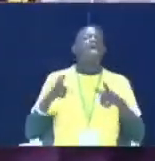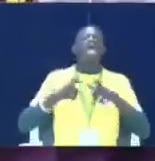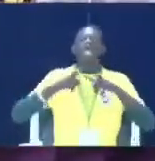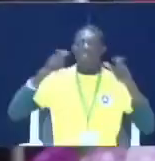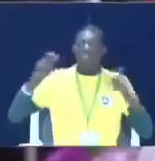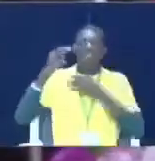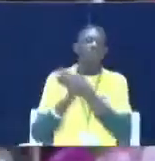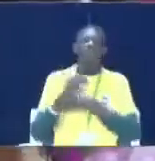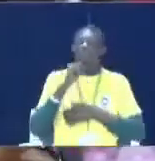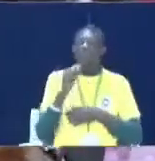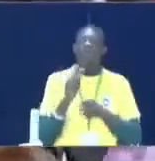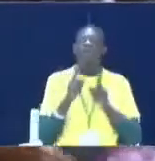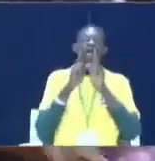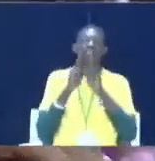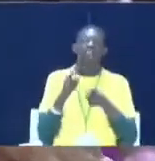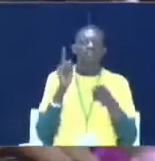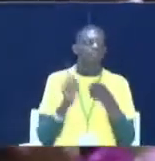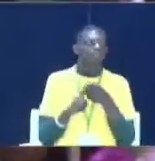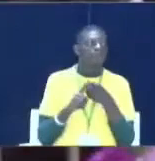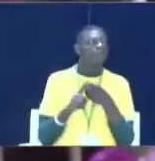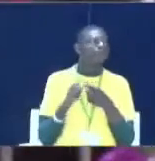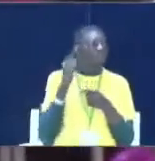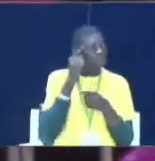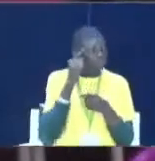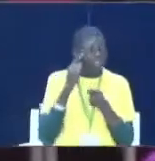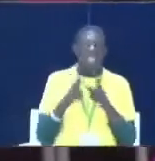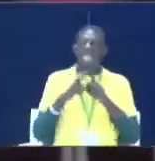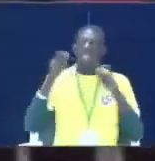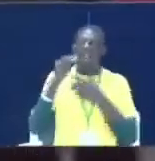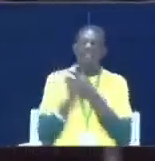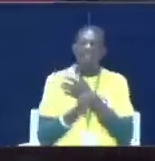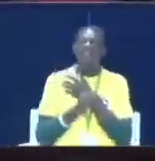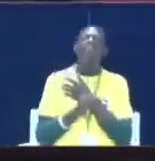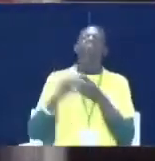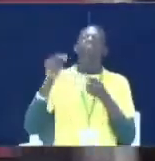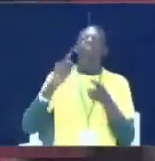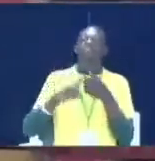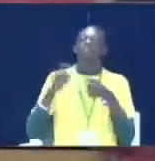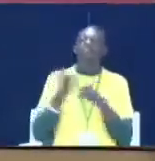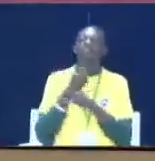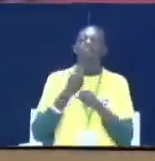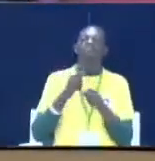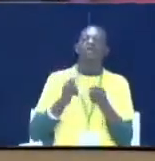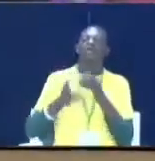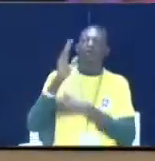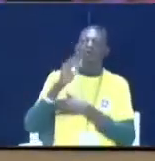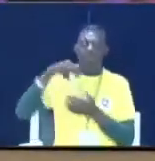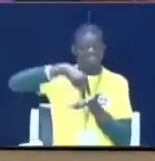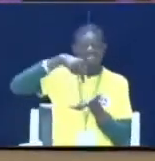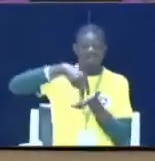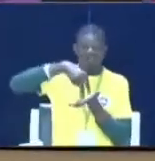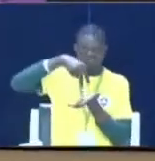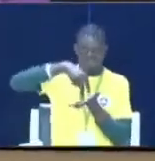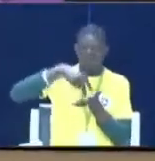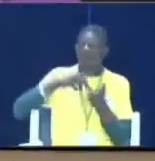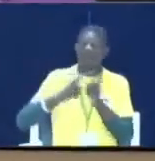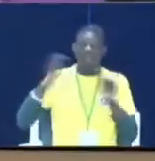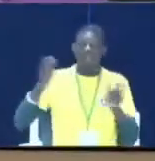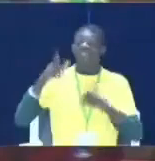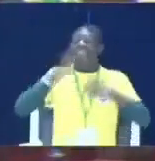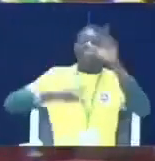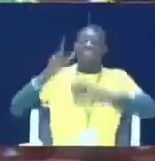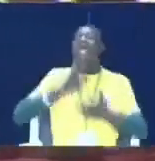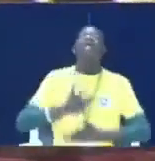Enlargement does not answer to wishful thinking. Enlargement does not answer to motivational talk. Somebody shout